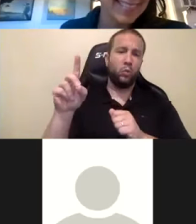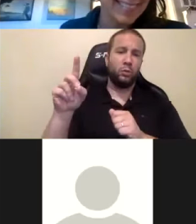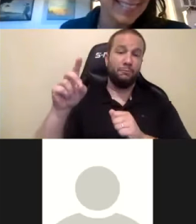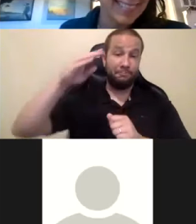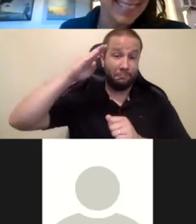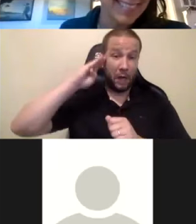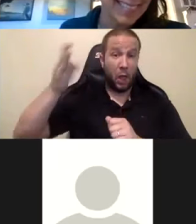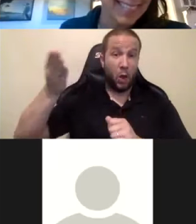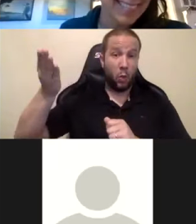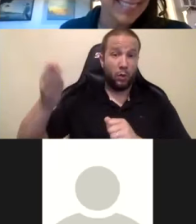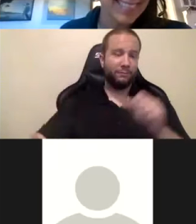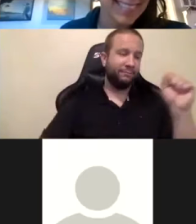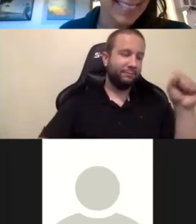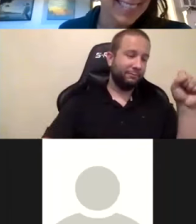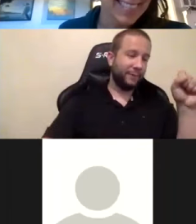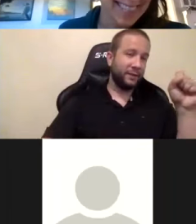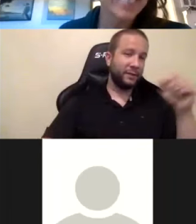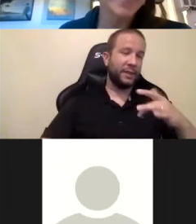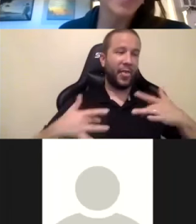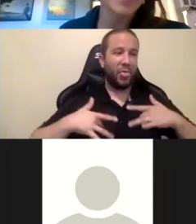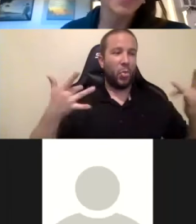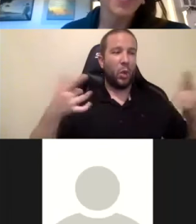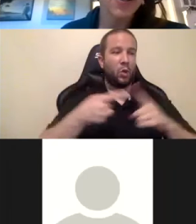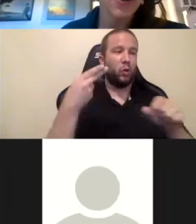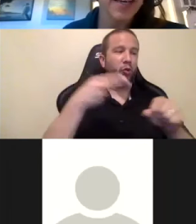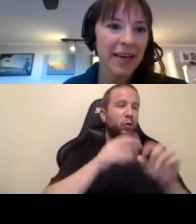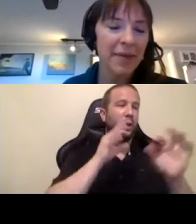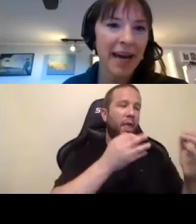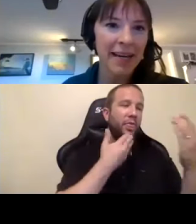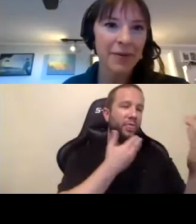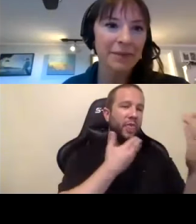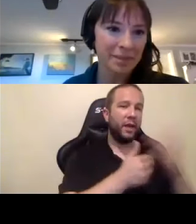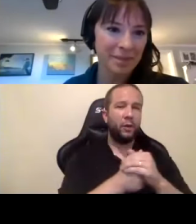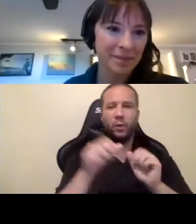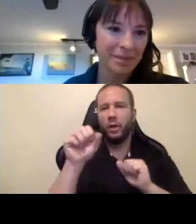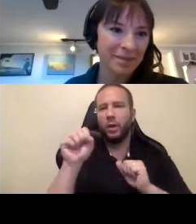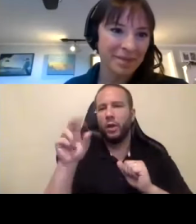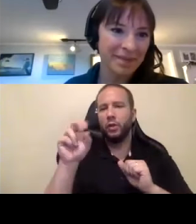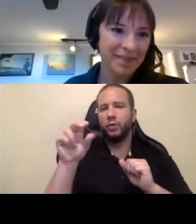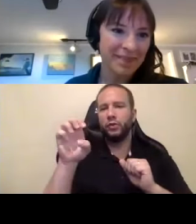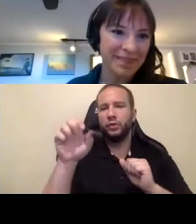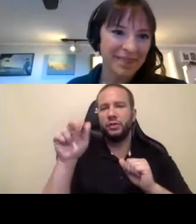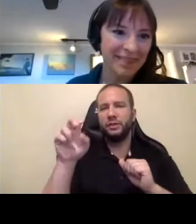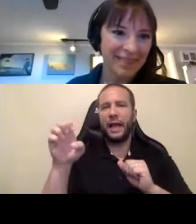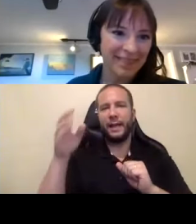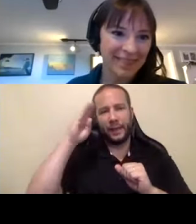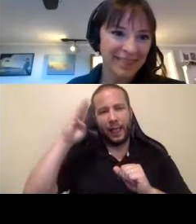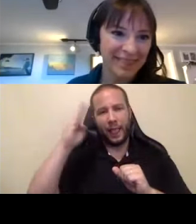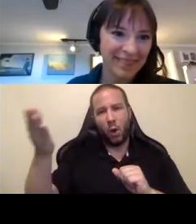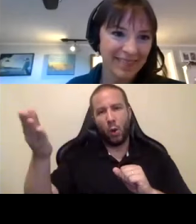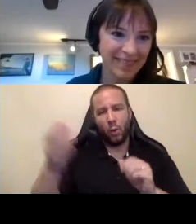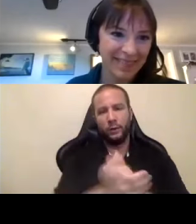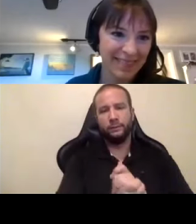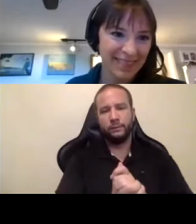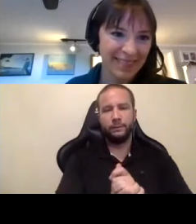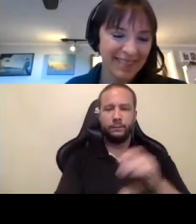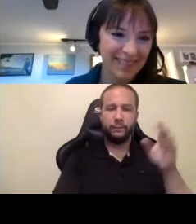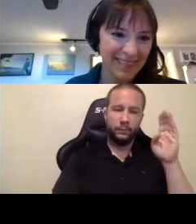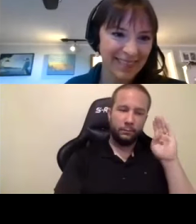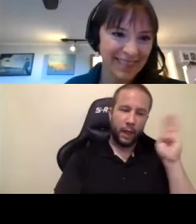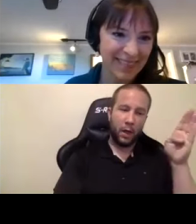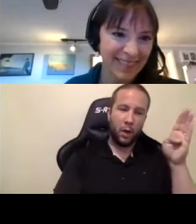Hello again, y'all. Excited to be here. And Suzanne Mack. Hi, I'm here. Nice to see you